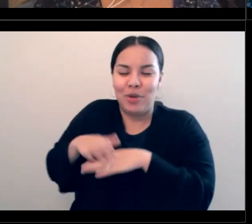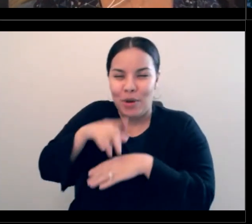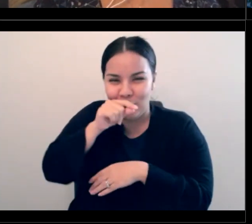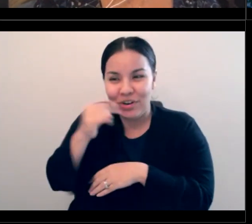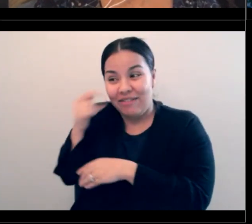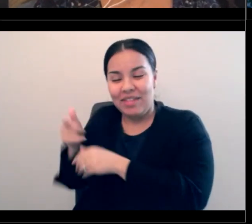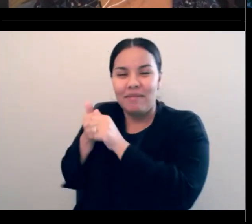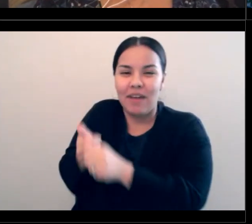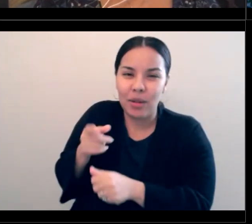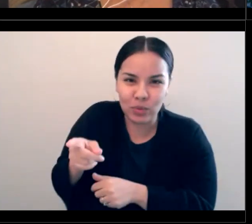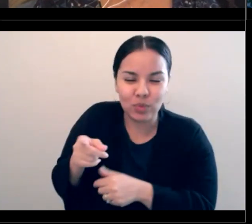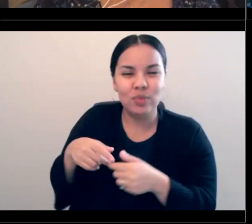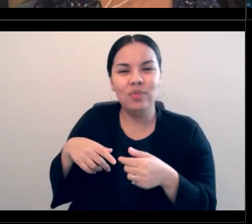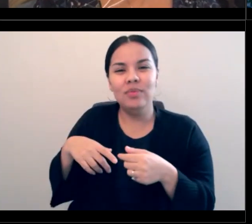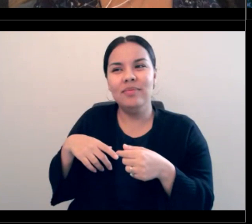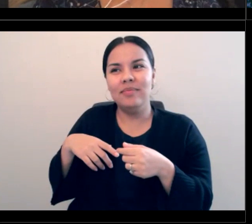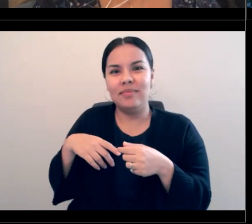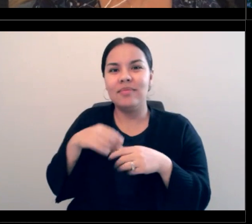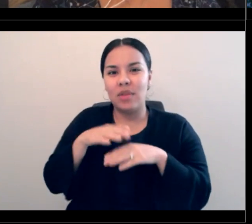you or if your advisor's following you on Twitter.